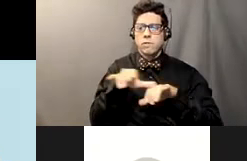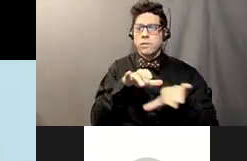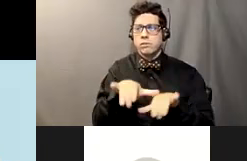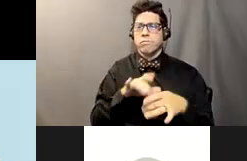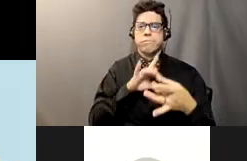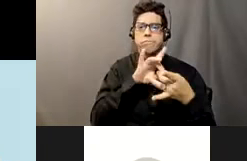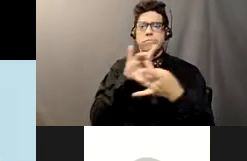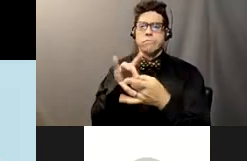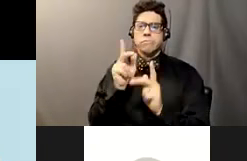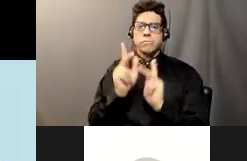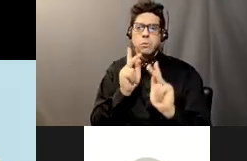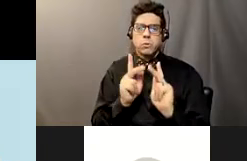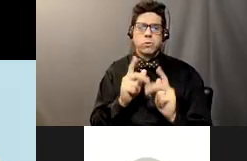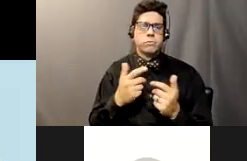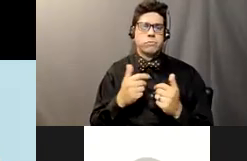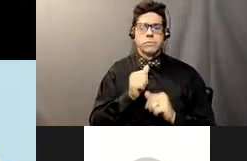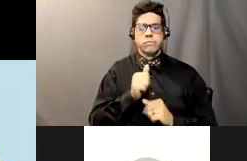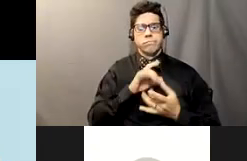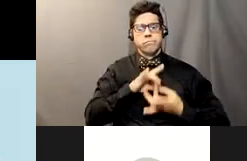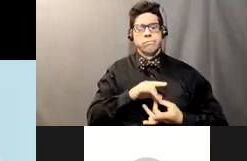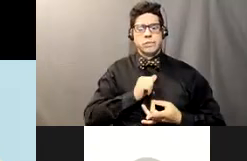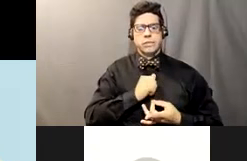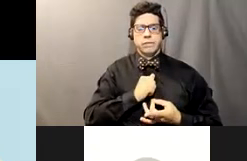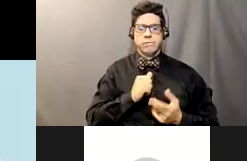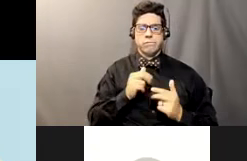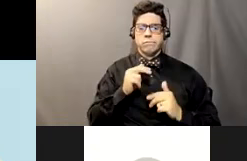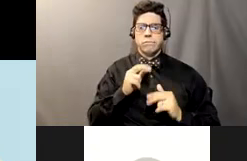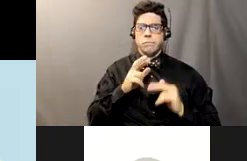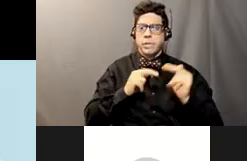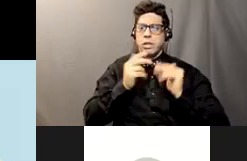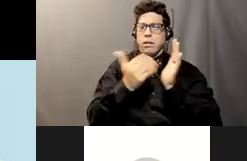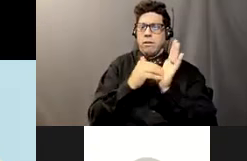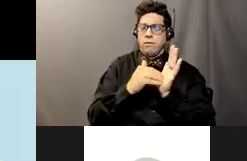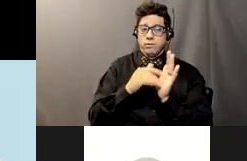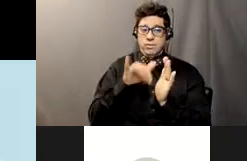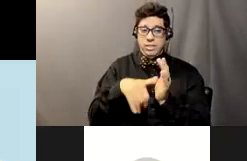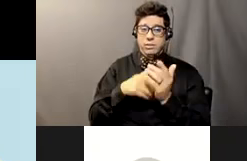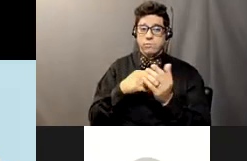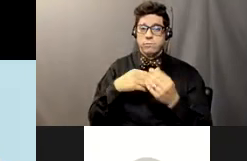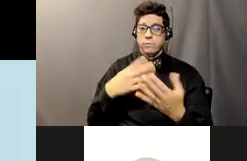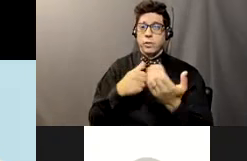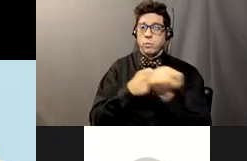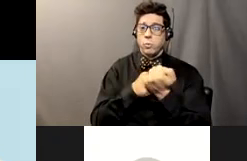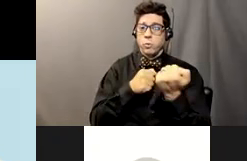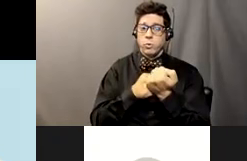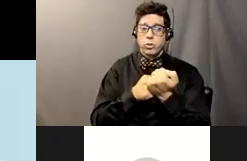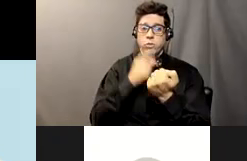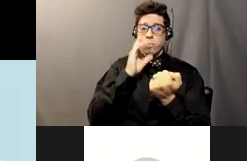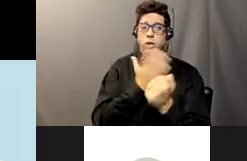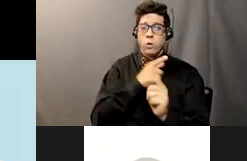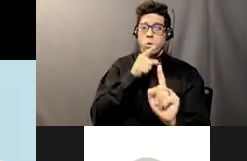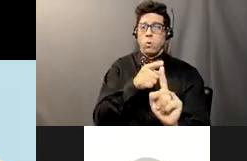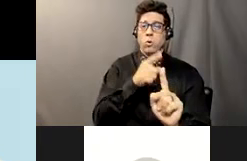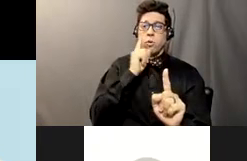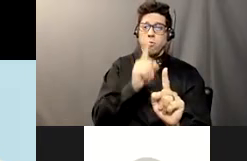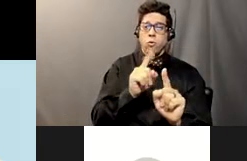with ourselves, and rebuilding other things, which is really wonderful because it also supports many of the goals of our subcommittees here